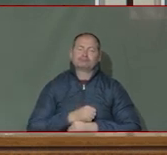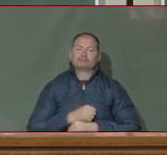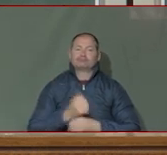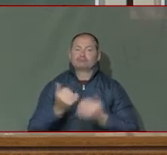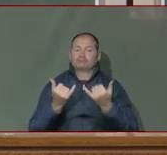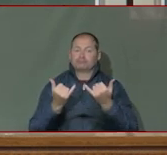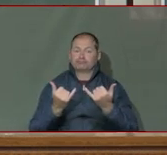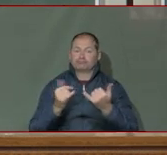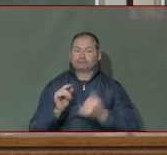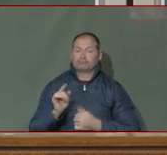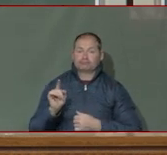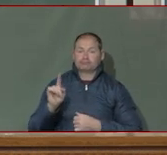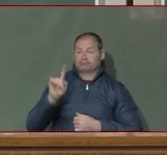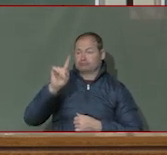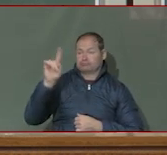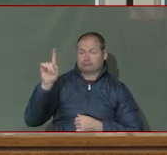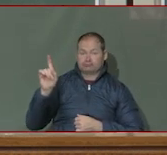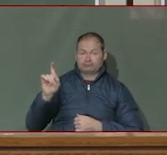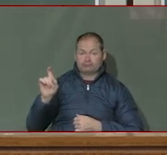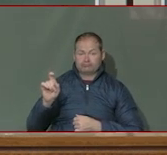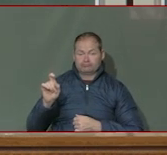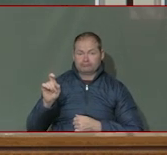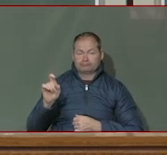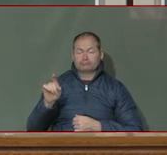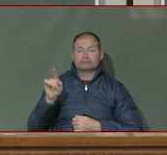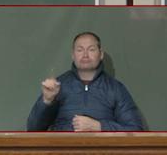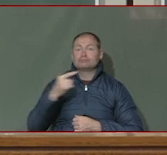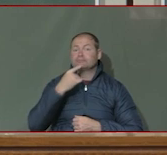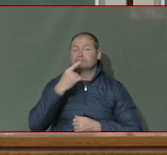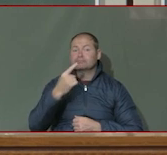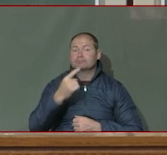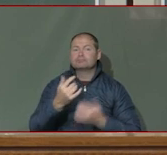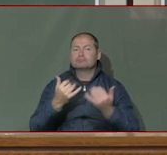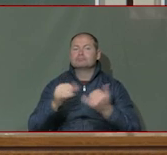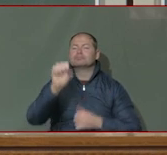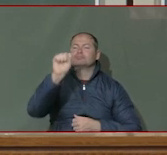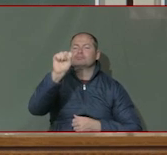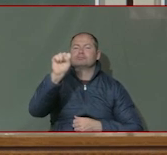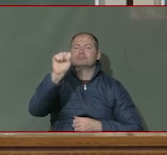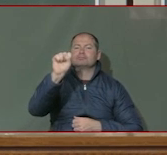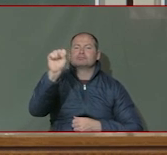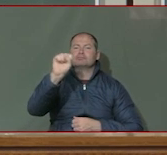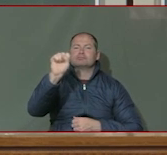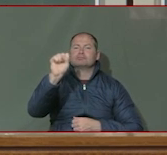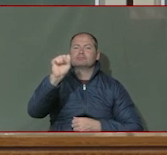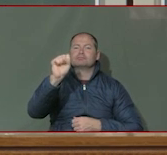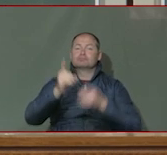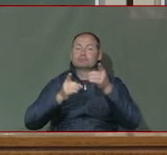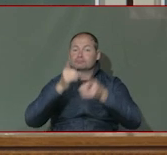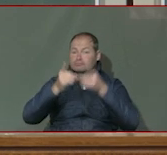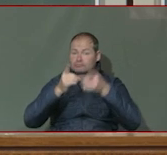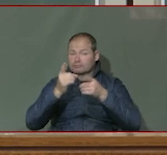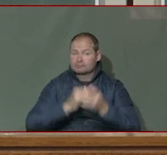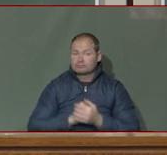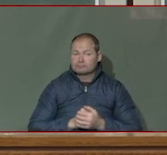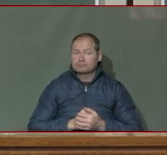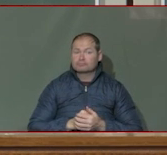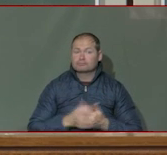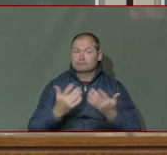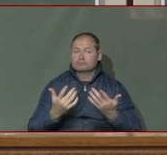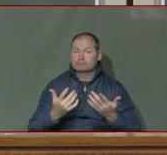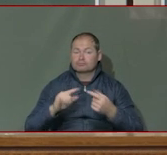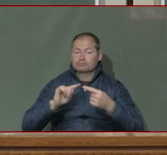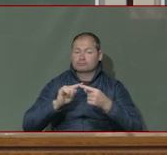want you to determine S, or if they want you to determine the coordinates, the point